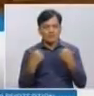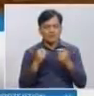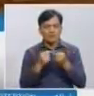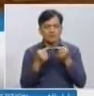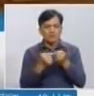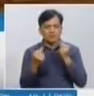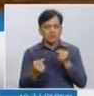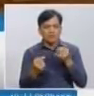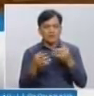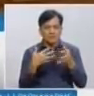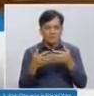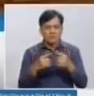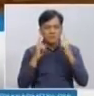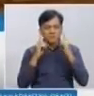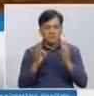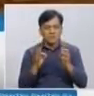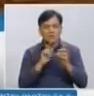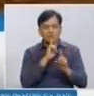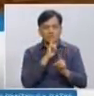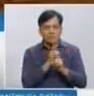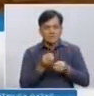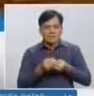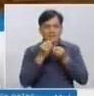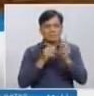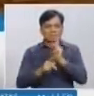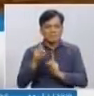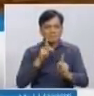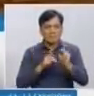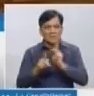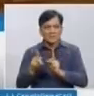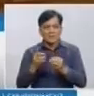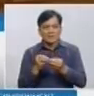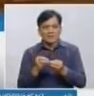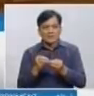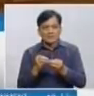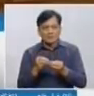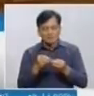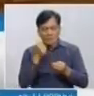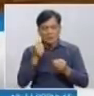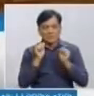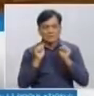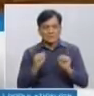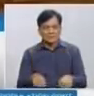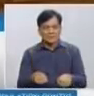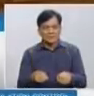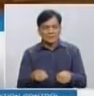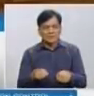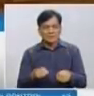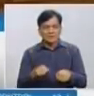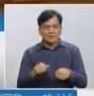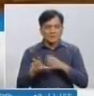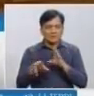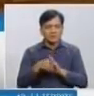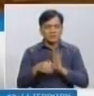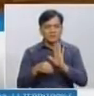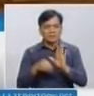adversity and the desire to give the people the most we can within my